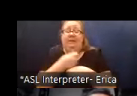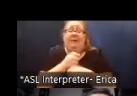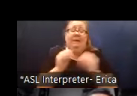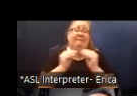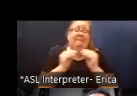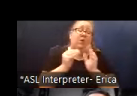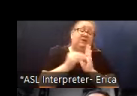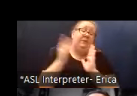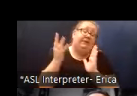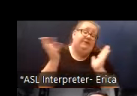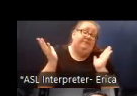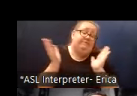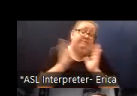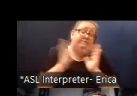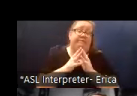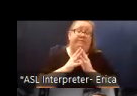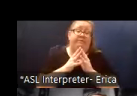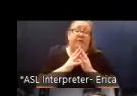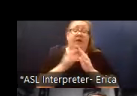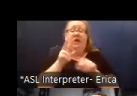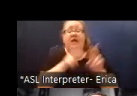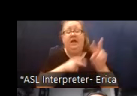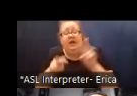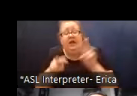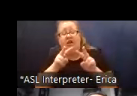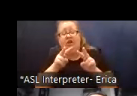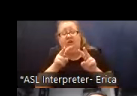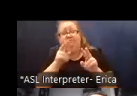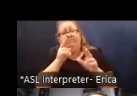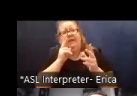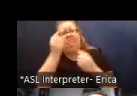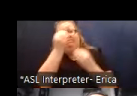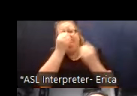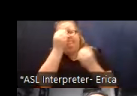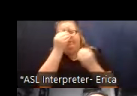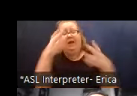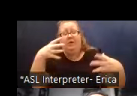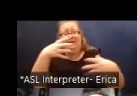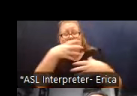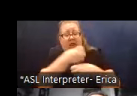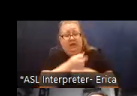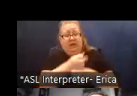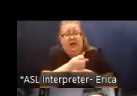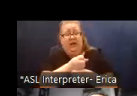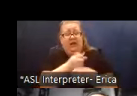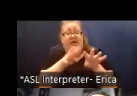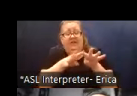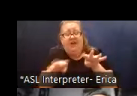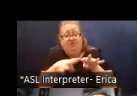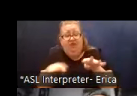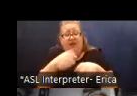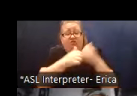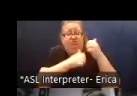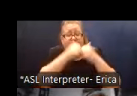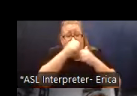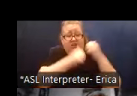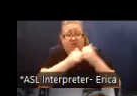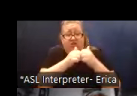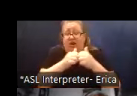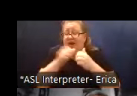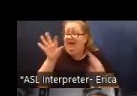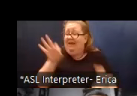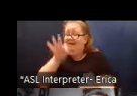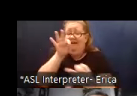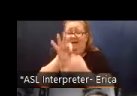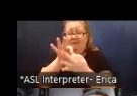expensive. Looking to consolidate that drainage infrastructure and optimize the management of